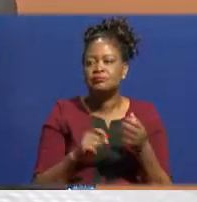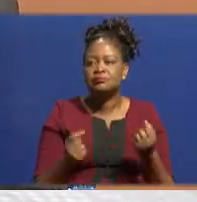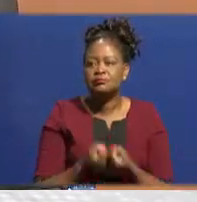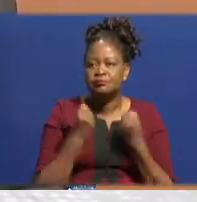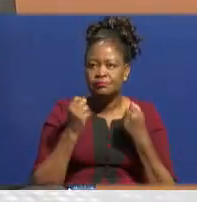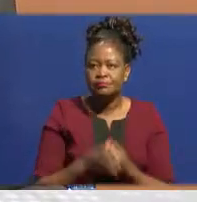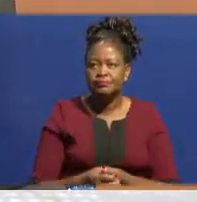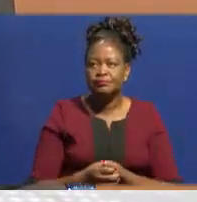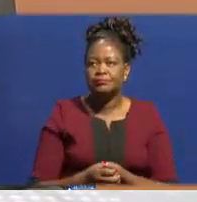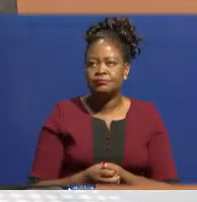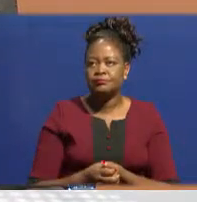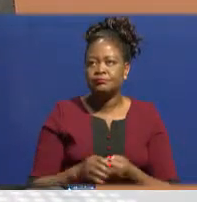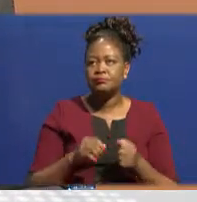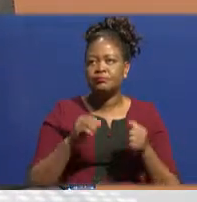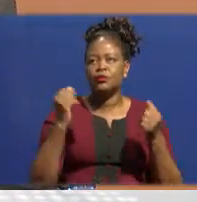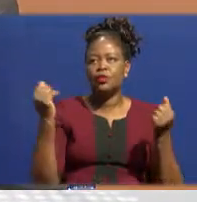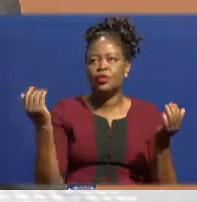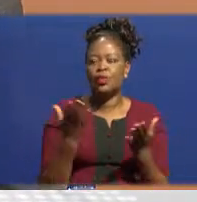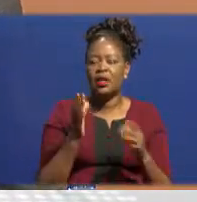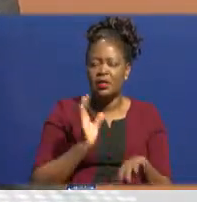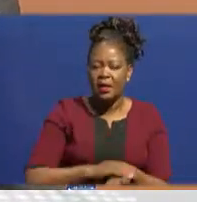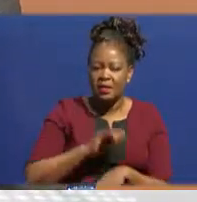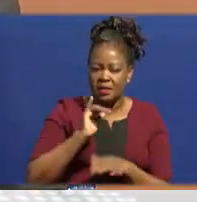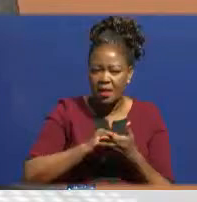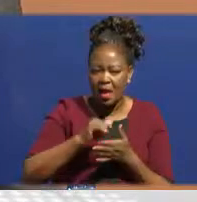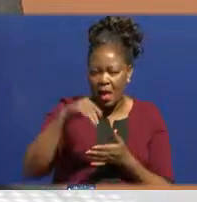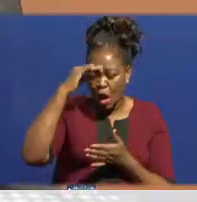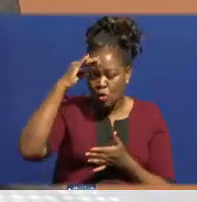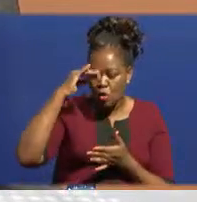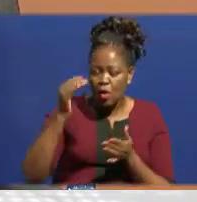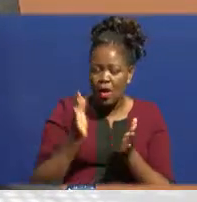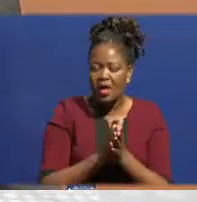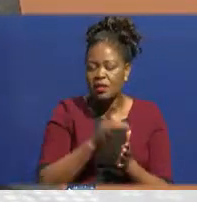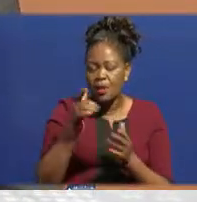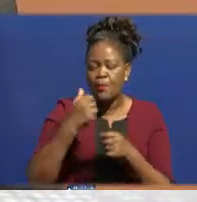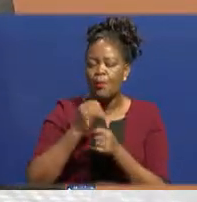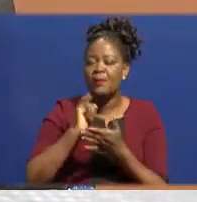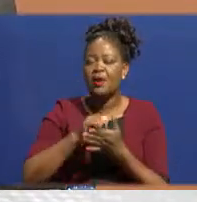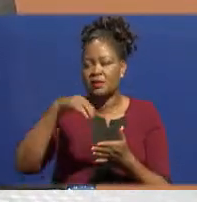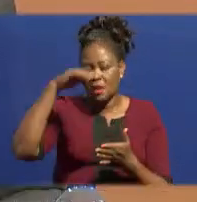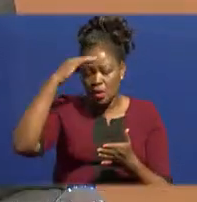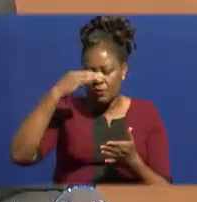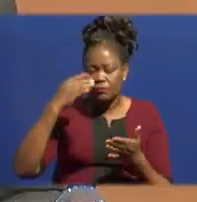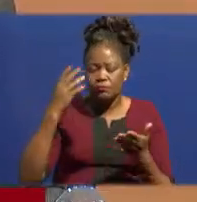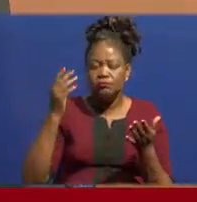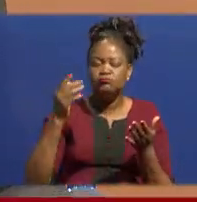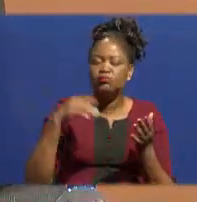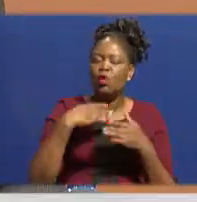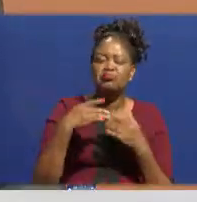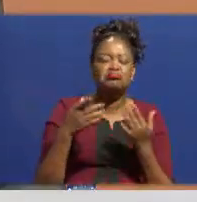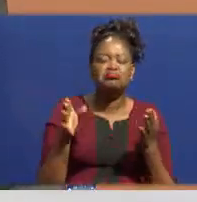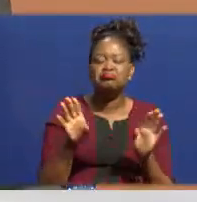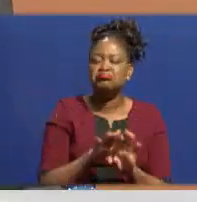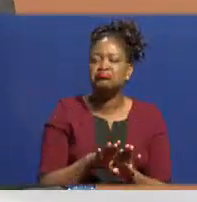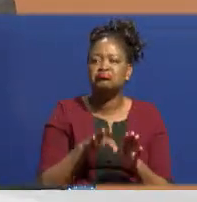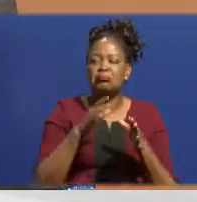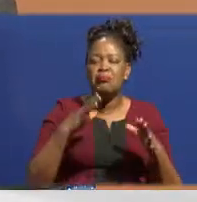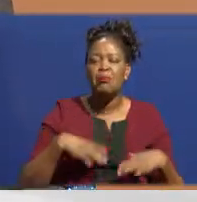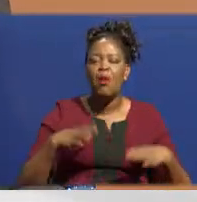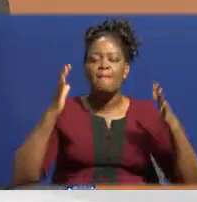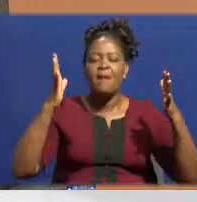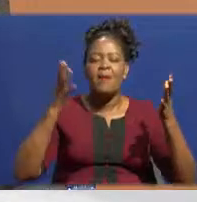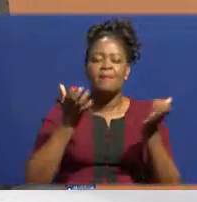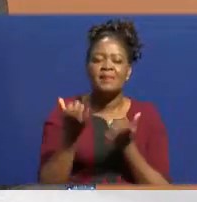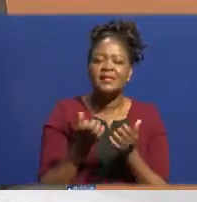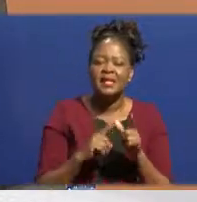at that level? Now, even where they get that alcohol, and those breweries that have been closed or that have been shut off, those people were in big business.